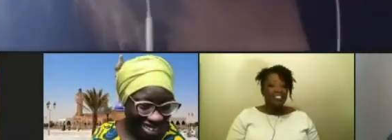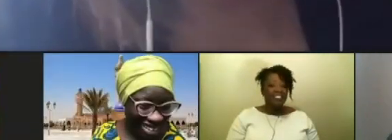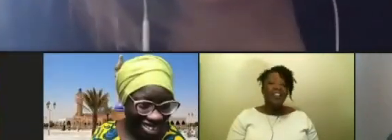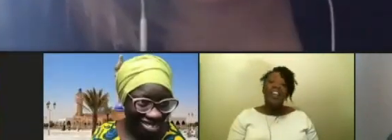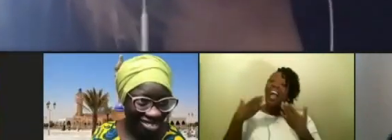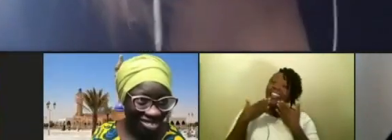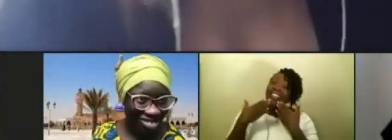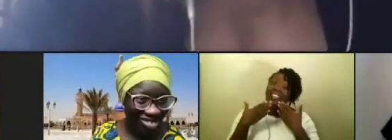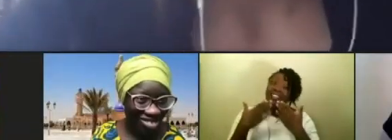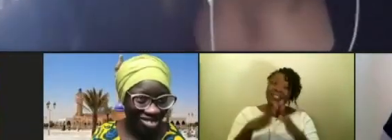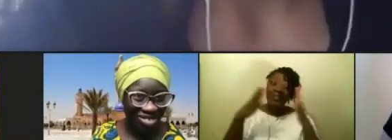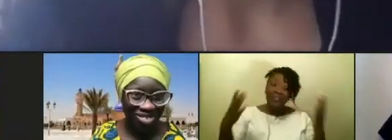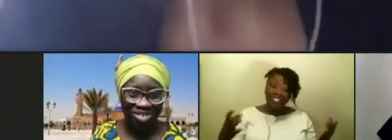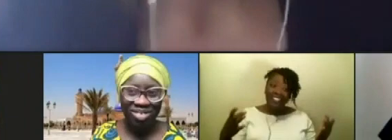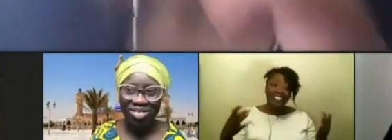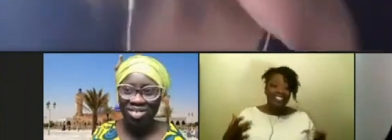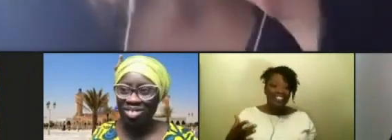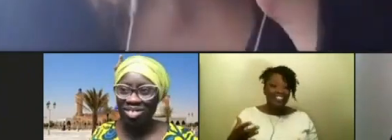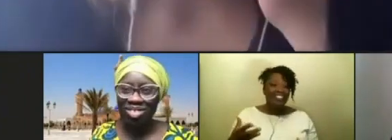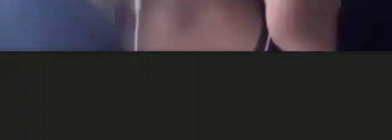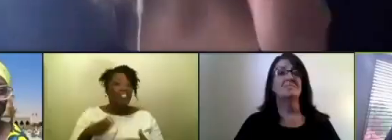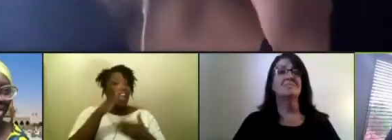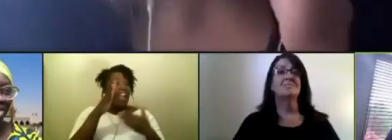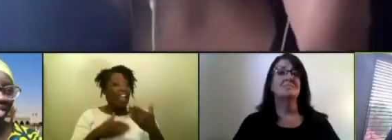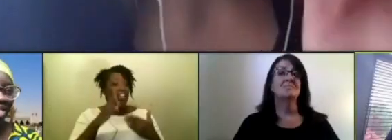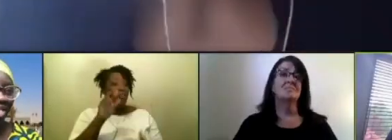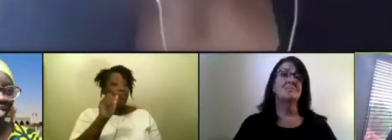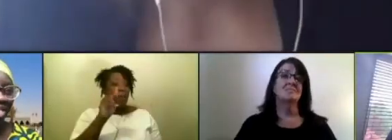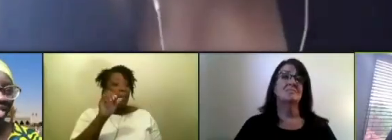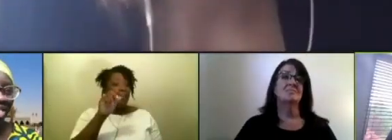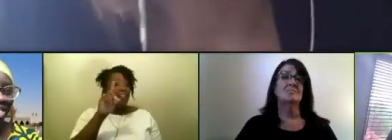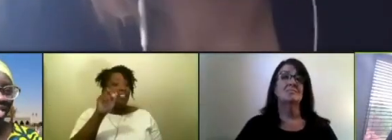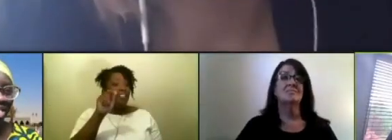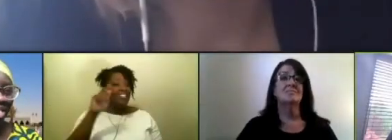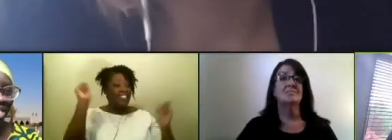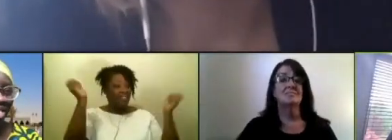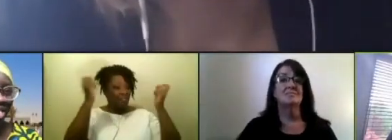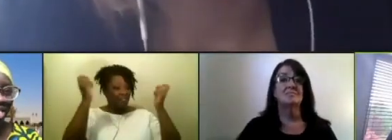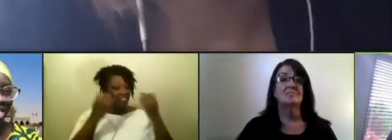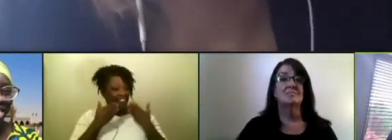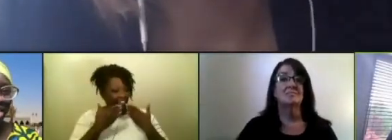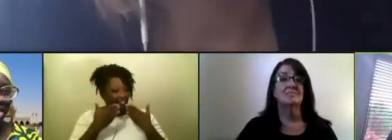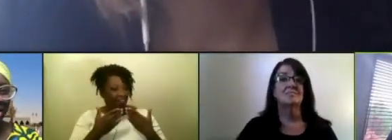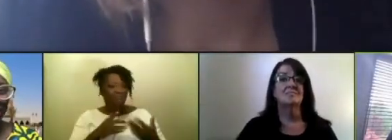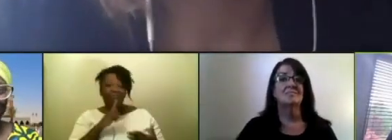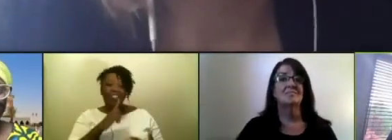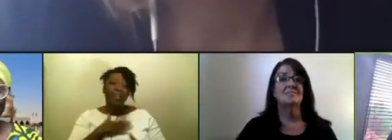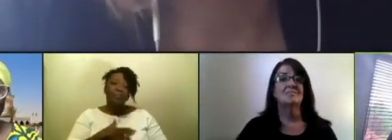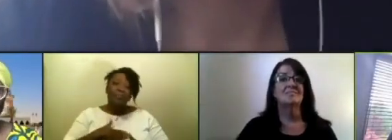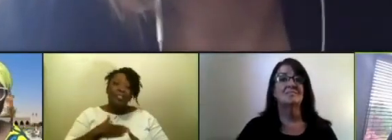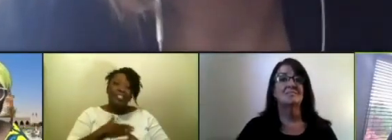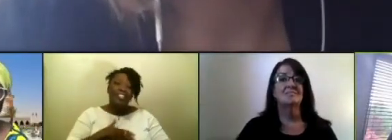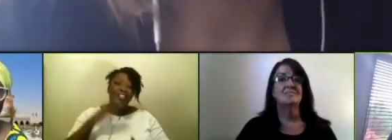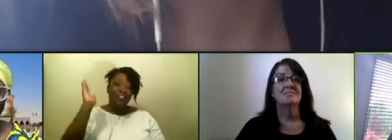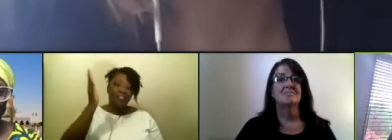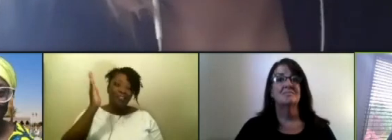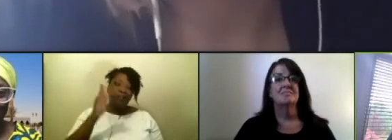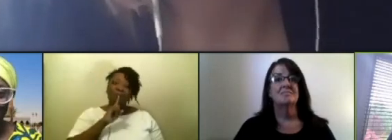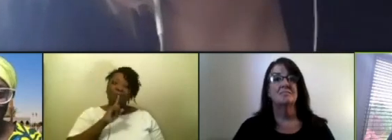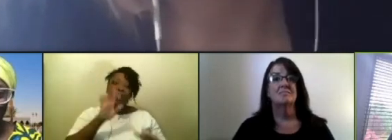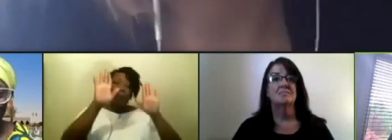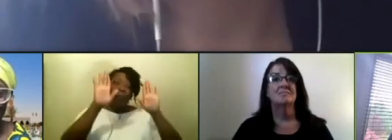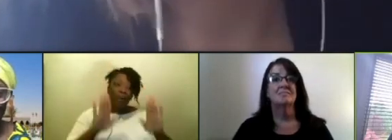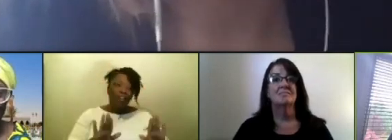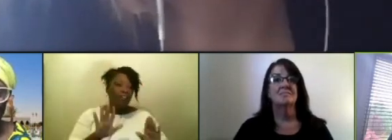Thank you so much for talking about the end of Ramadan celebrations, Sadie and Israt. We really appreciate it. It's wonderful to see our